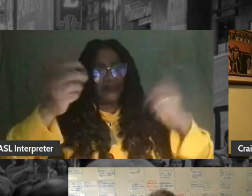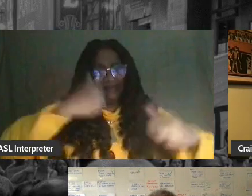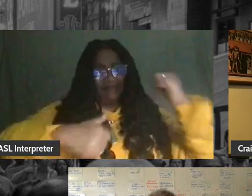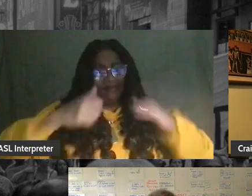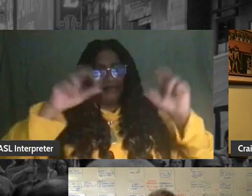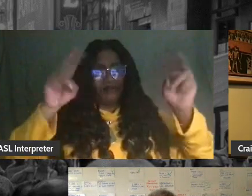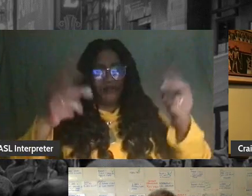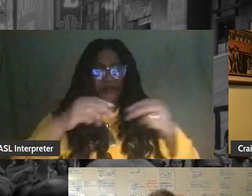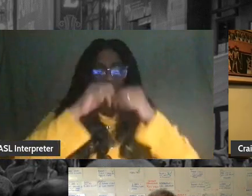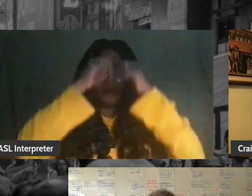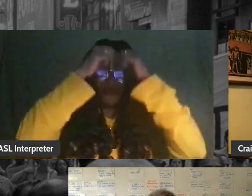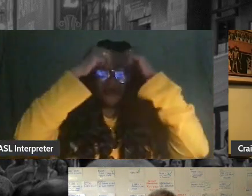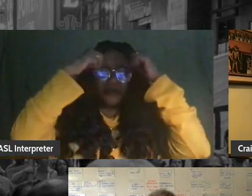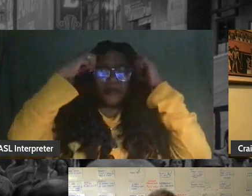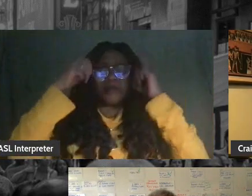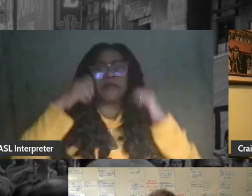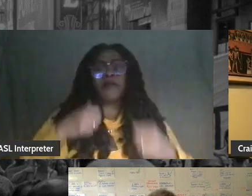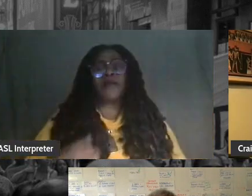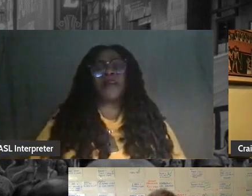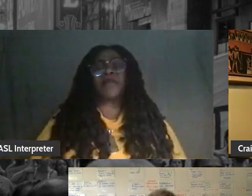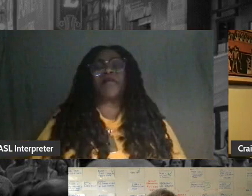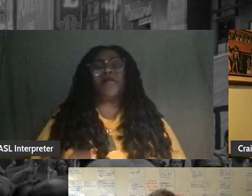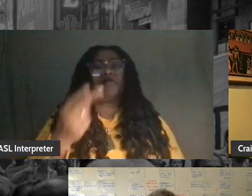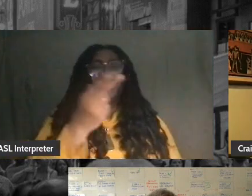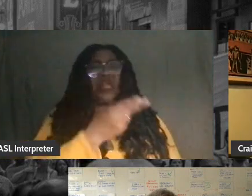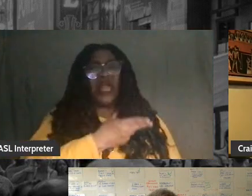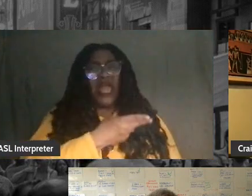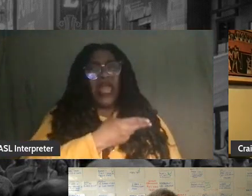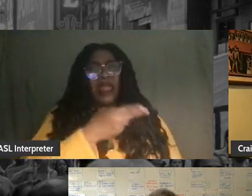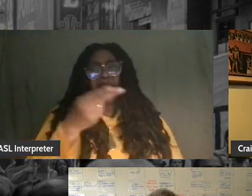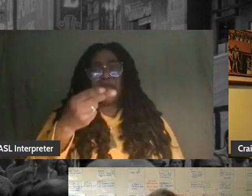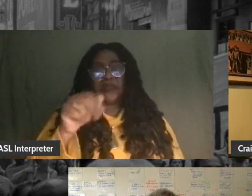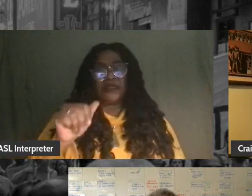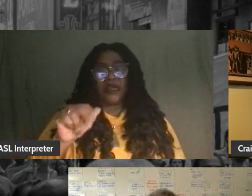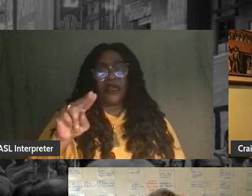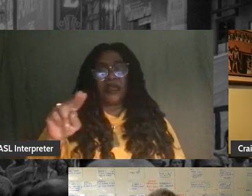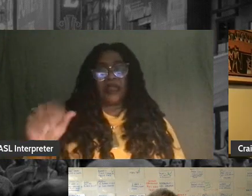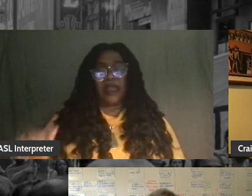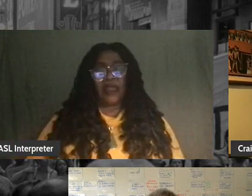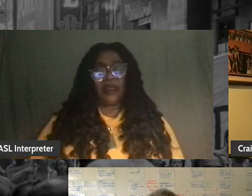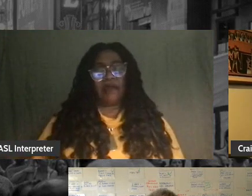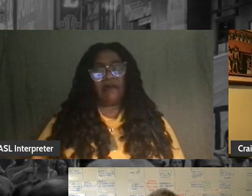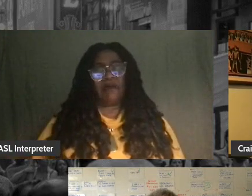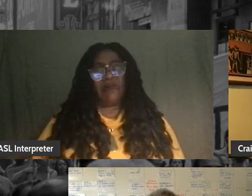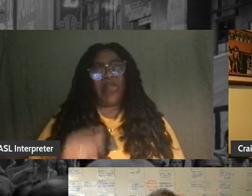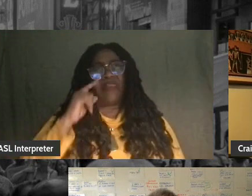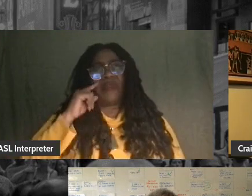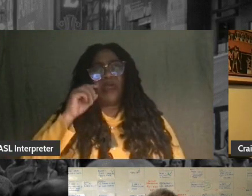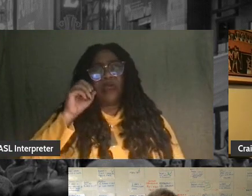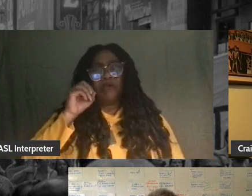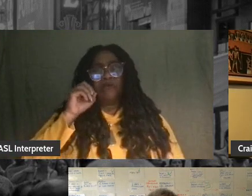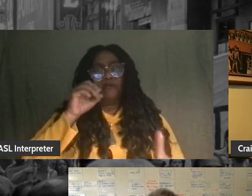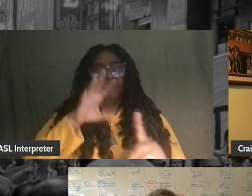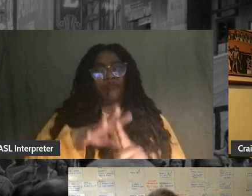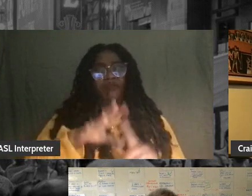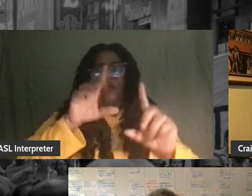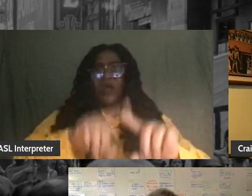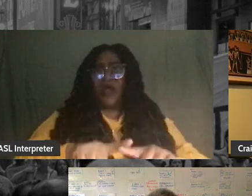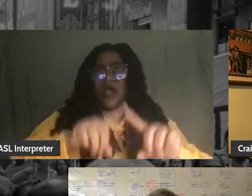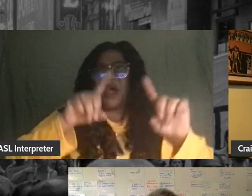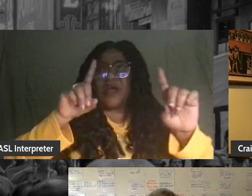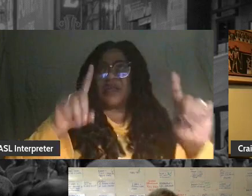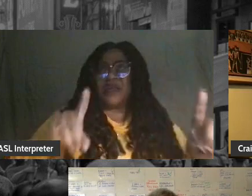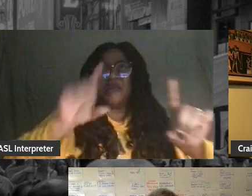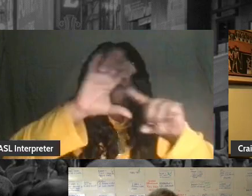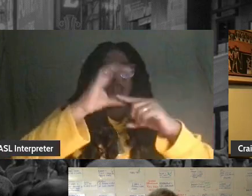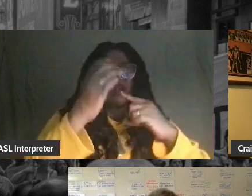I think the thing that motivated me the most was probably my exposure to so many different cultures as a